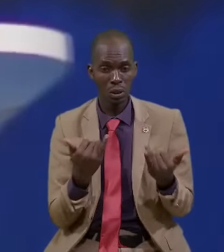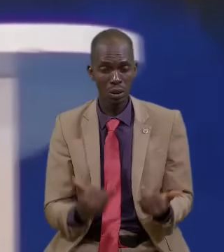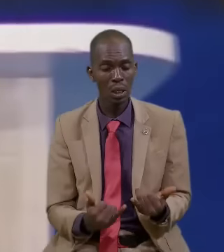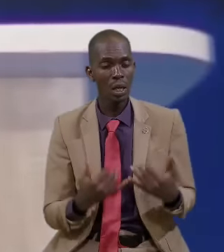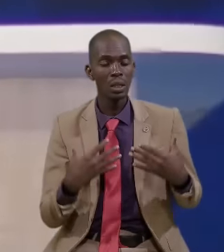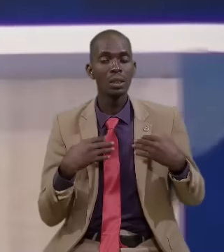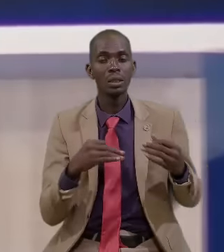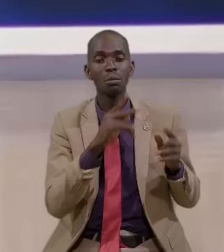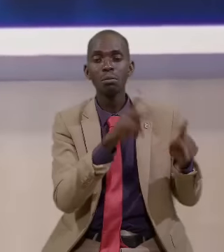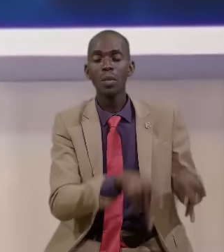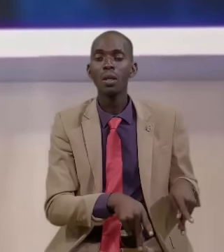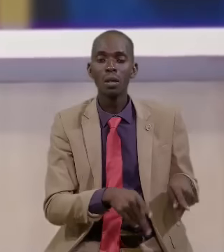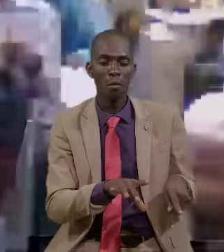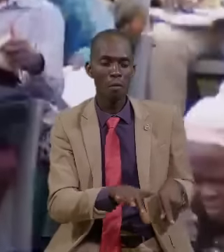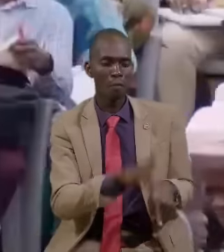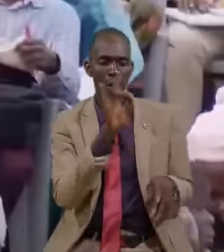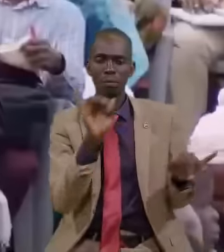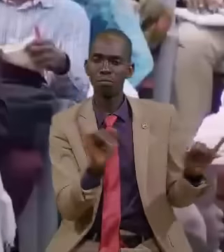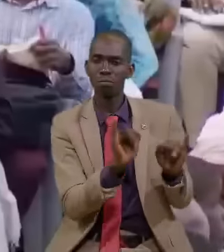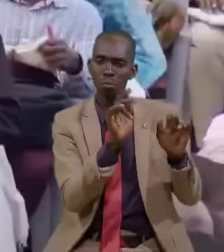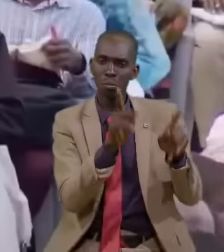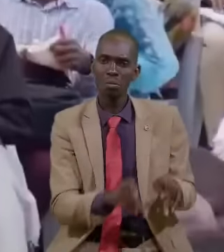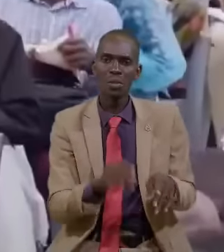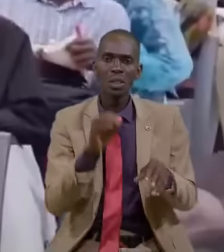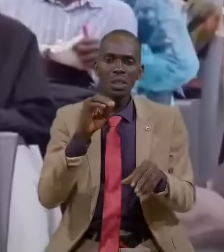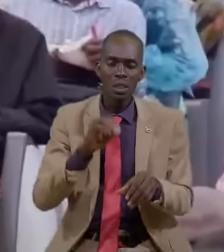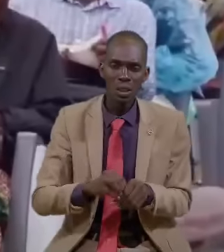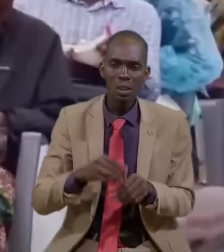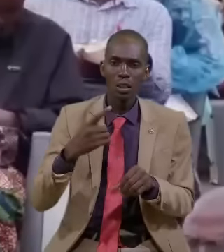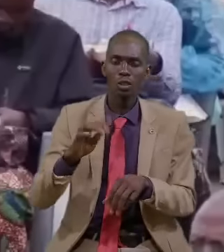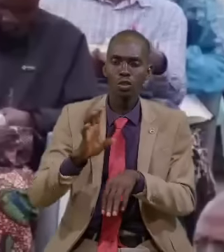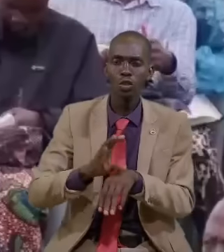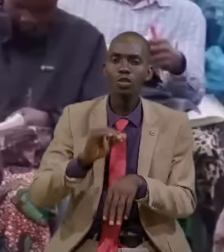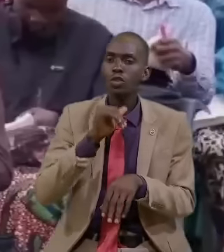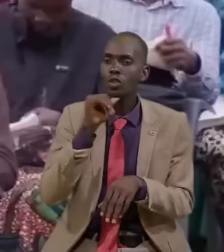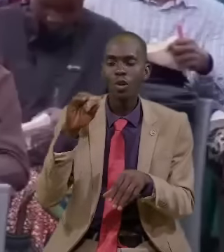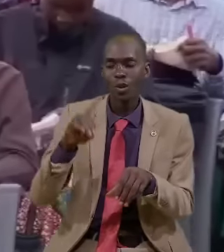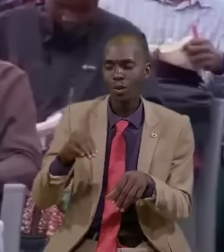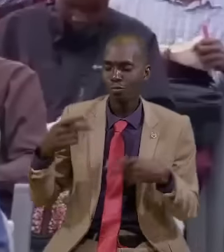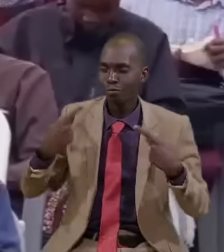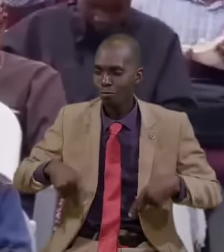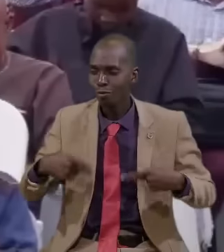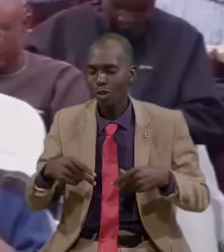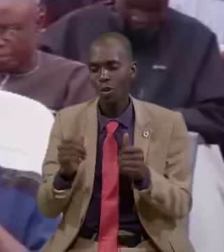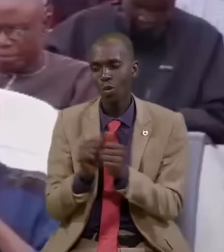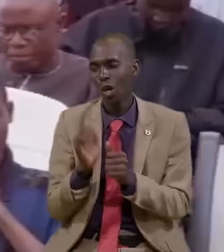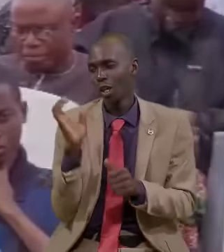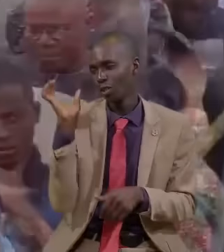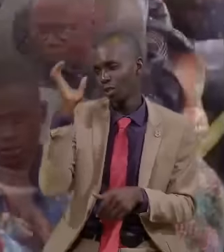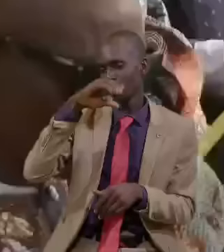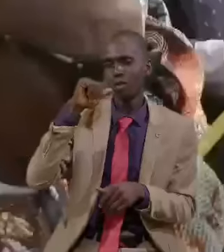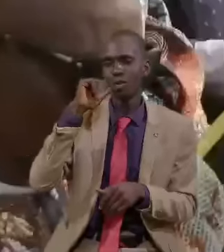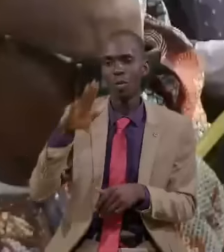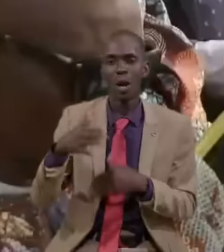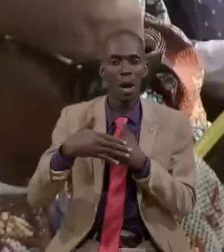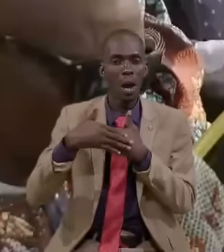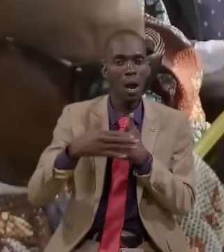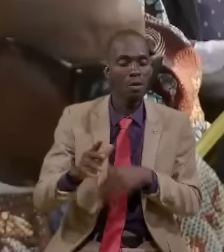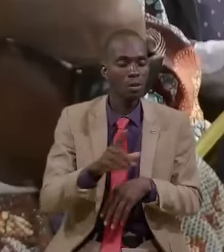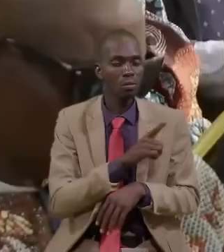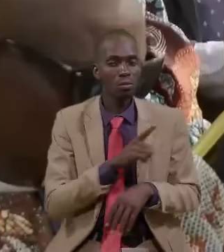temple, not in the house of a strange woman. After the Lord had healed him,